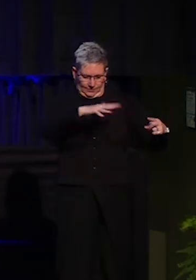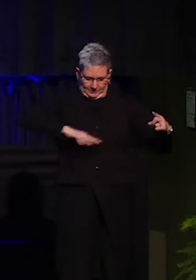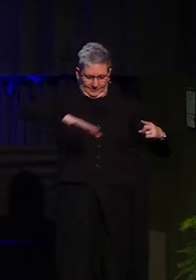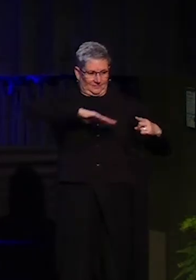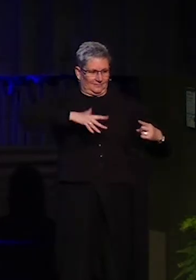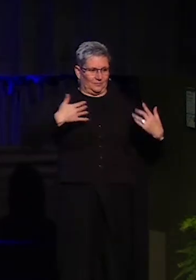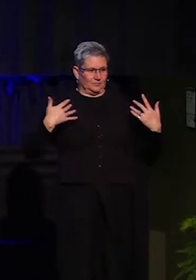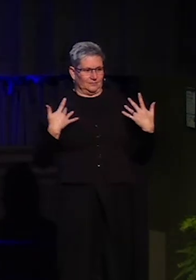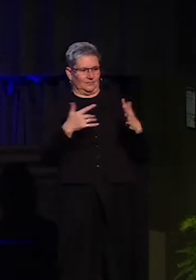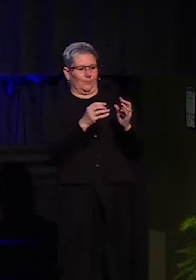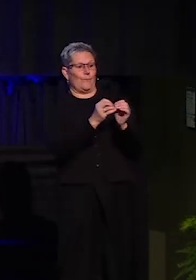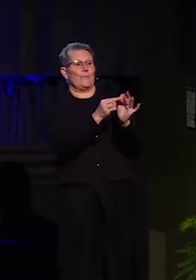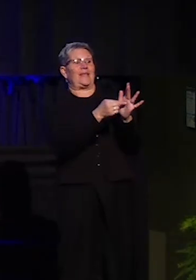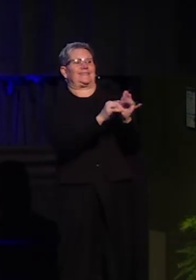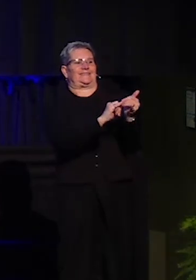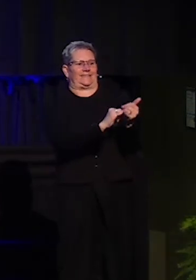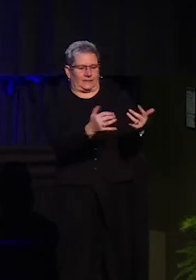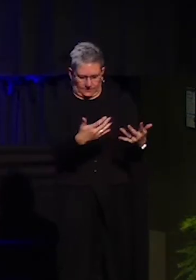are.